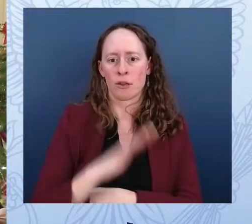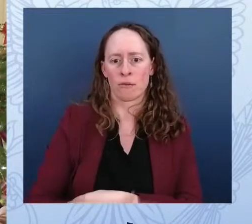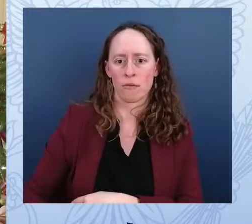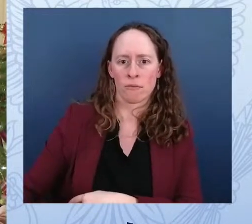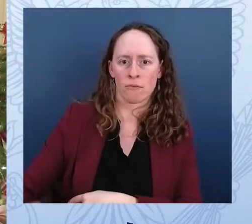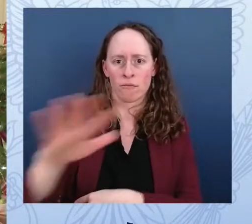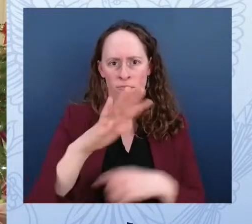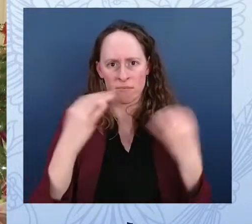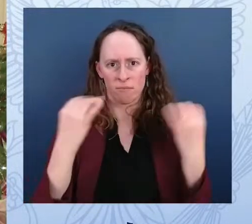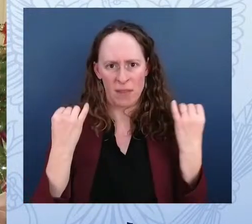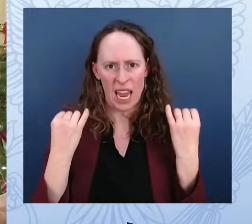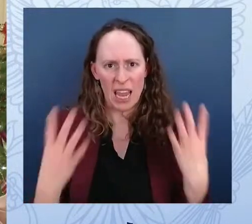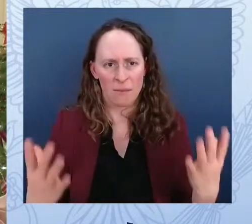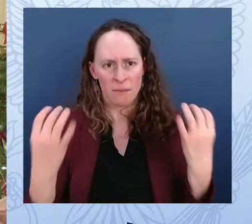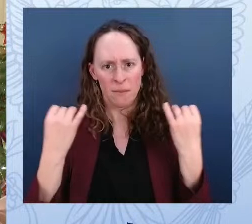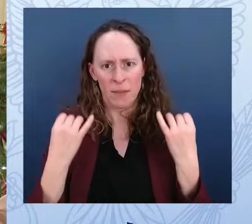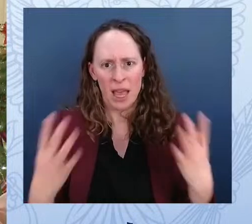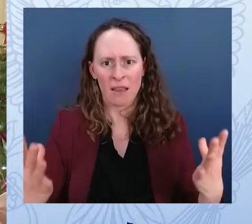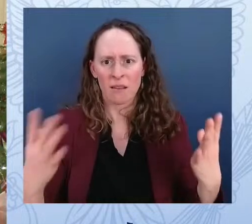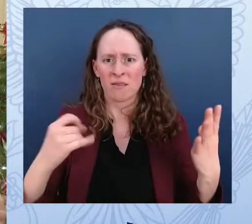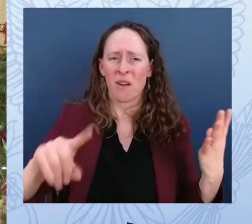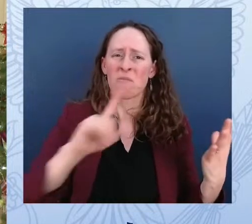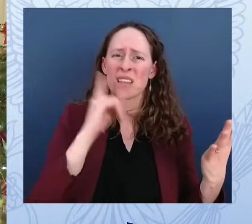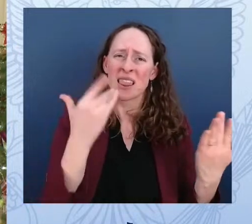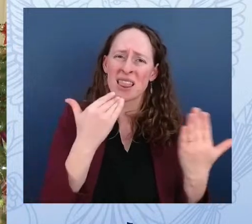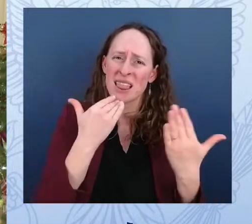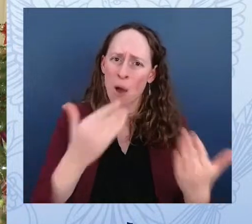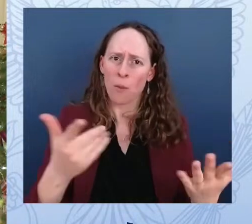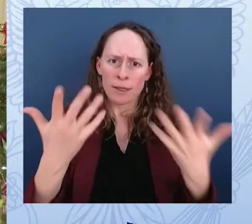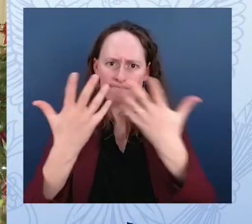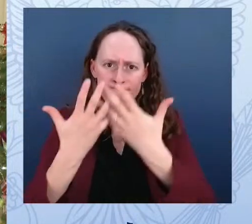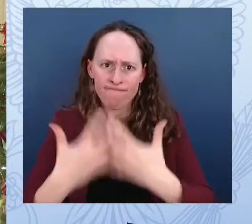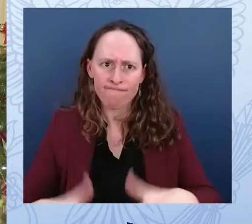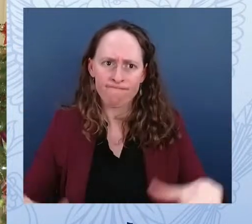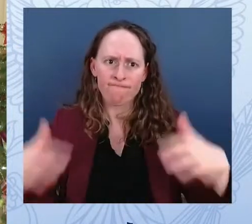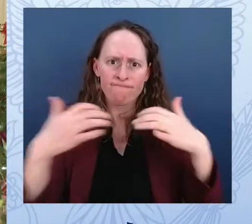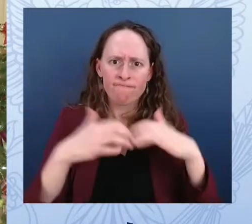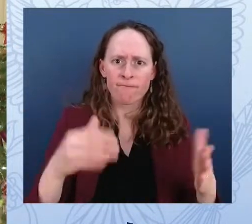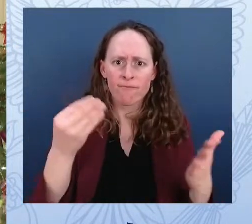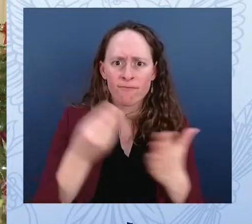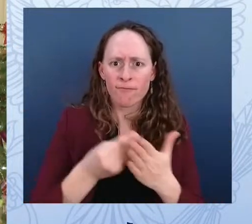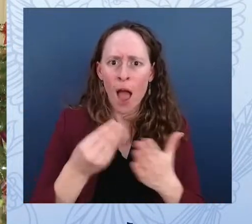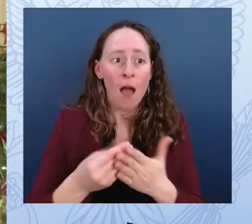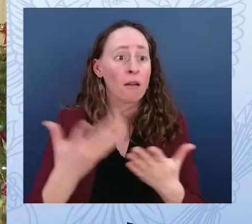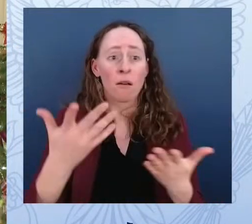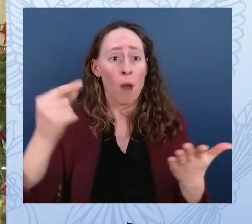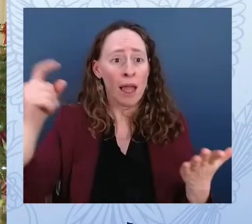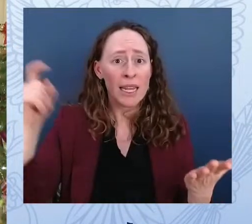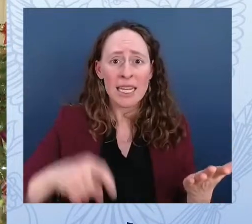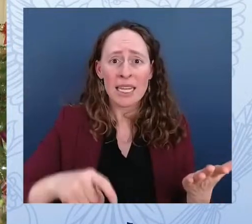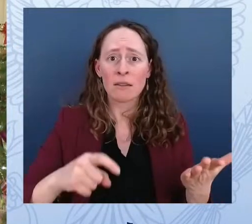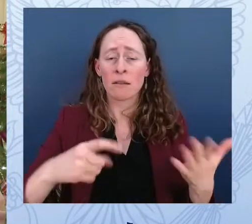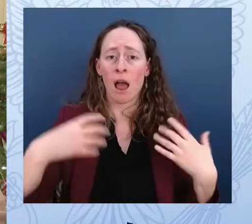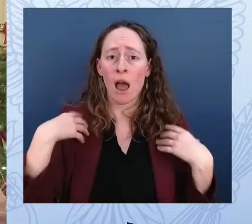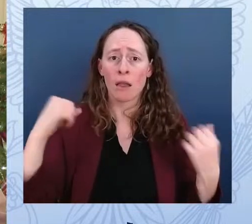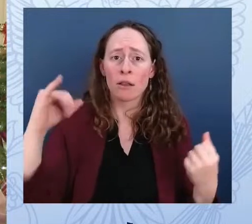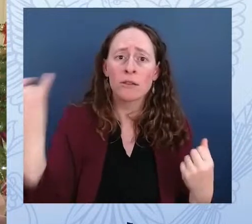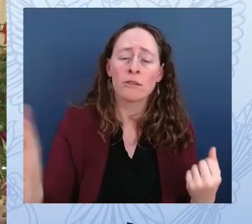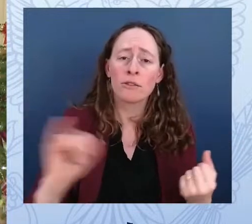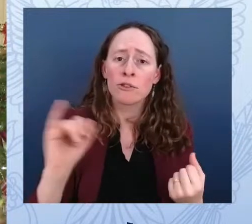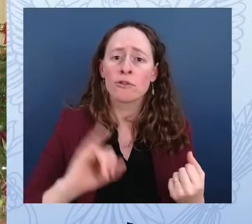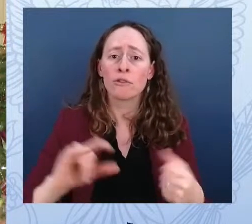financial assistance, education, TRICARE assistance, employment assistance, child care, and also